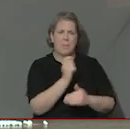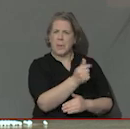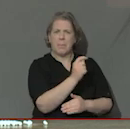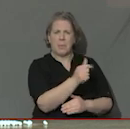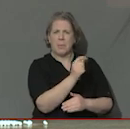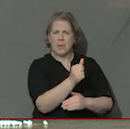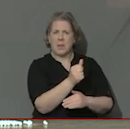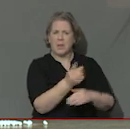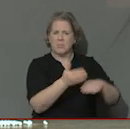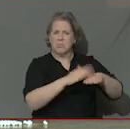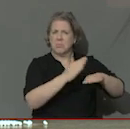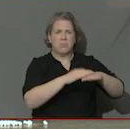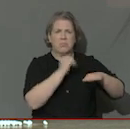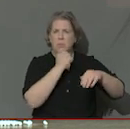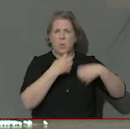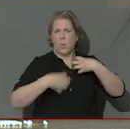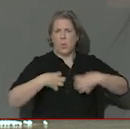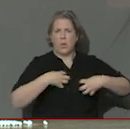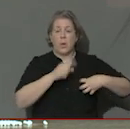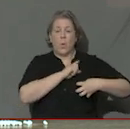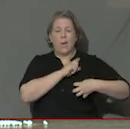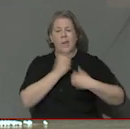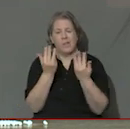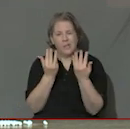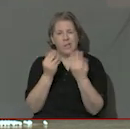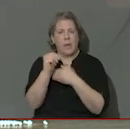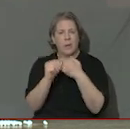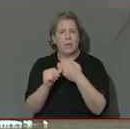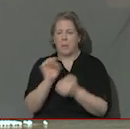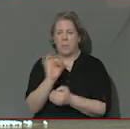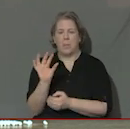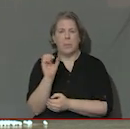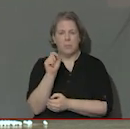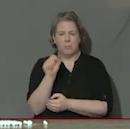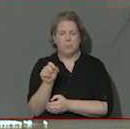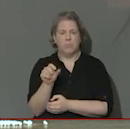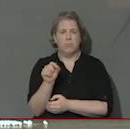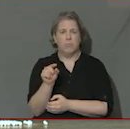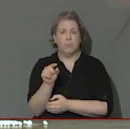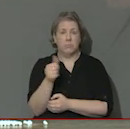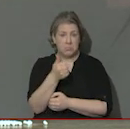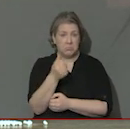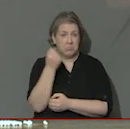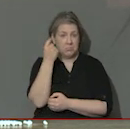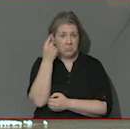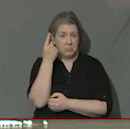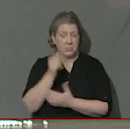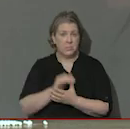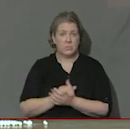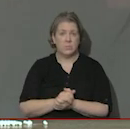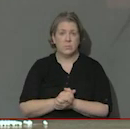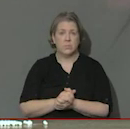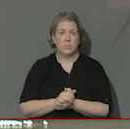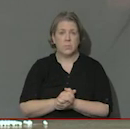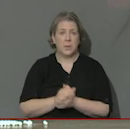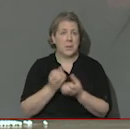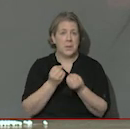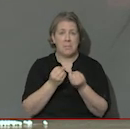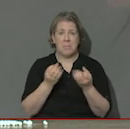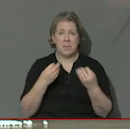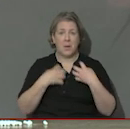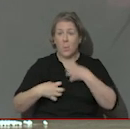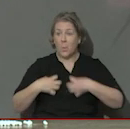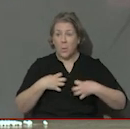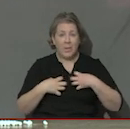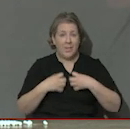because we only want the 9 months. All right? Everybody happy with that one? I see a lot of frowns.